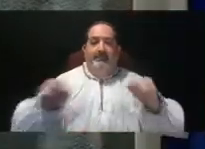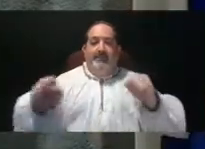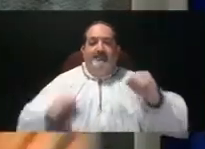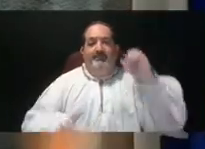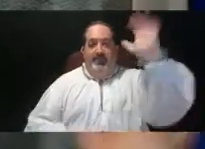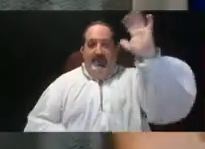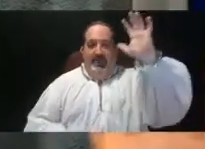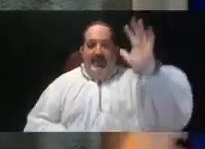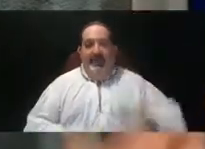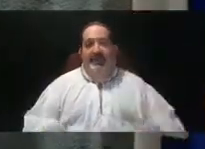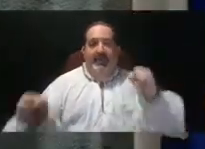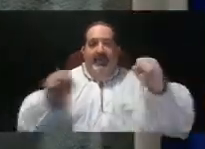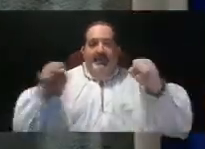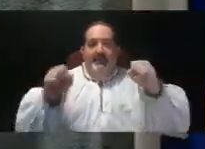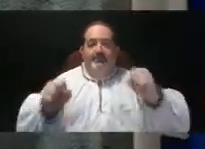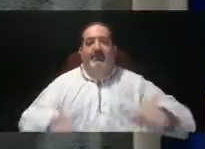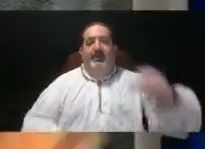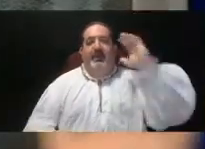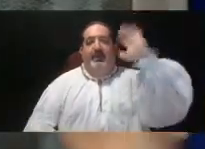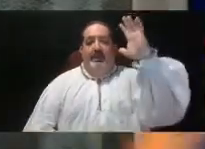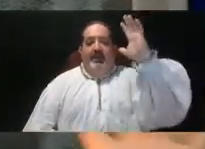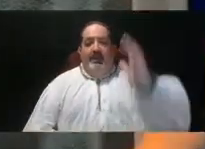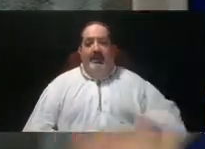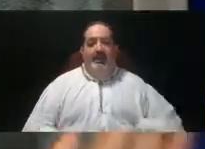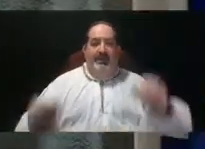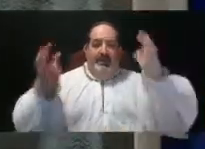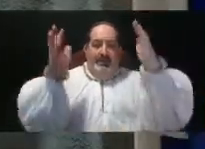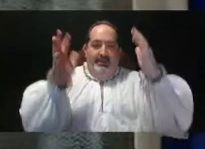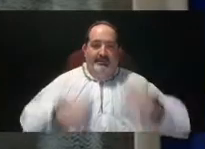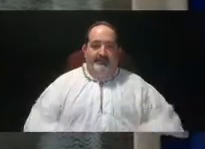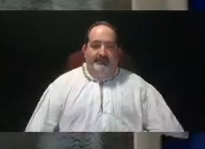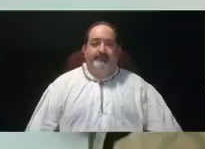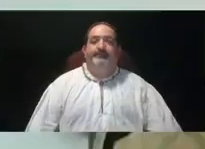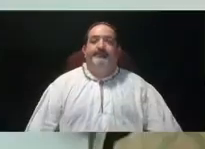hip, hip hip.